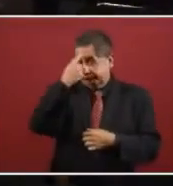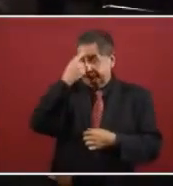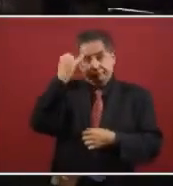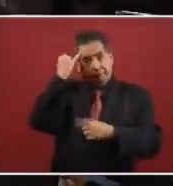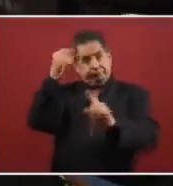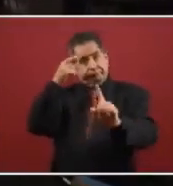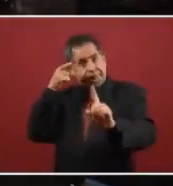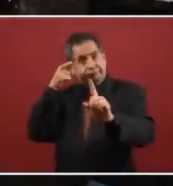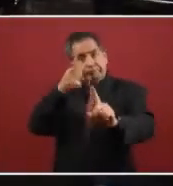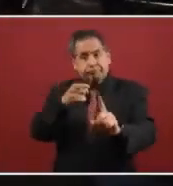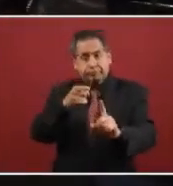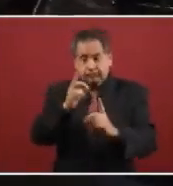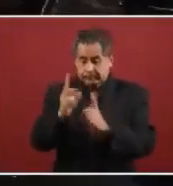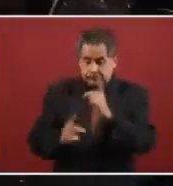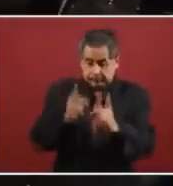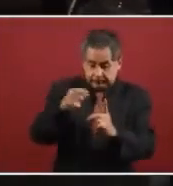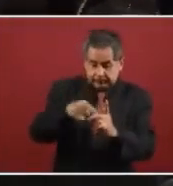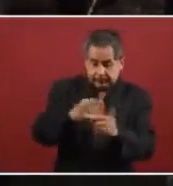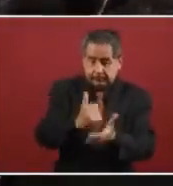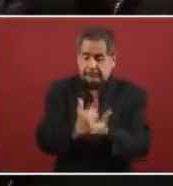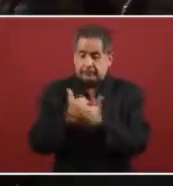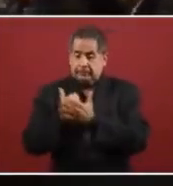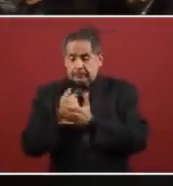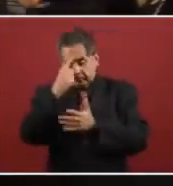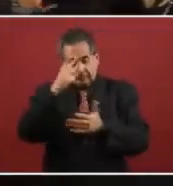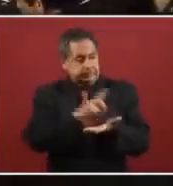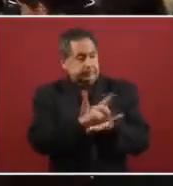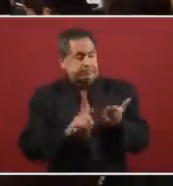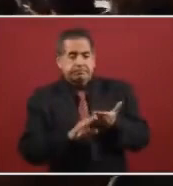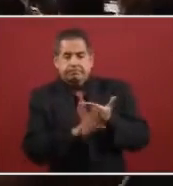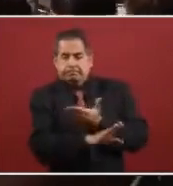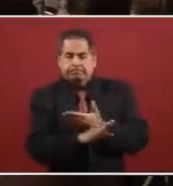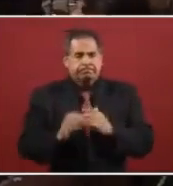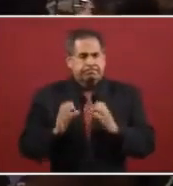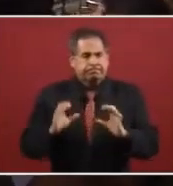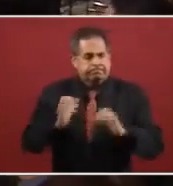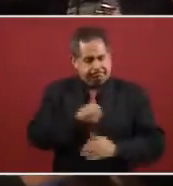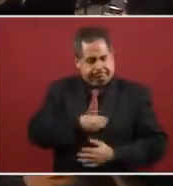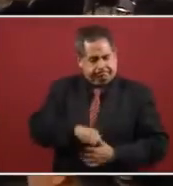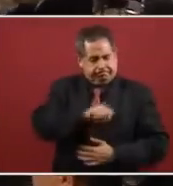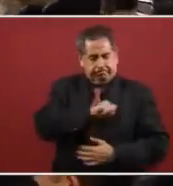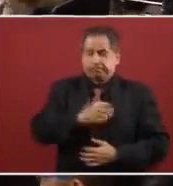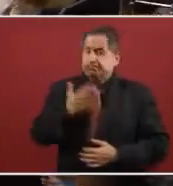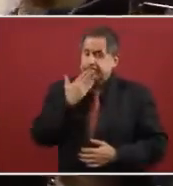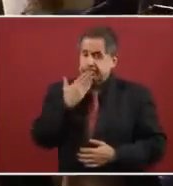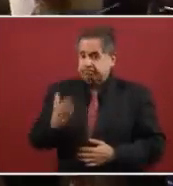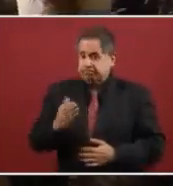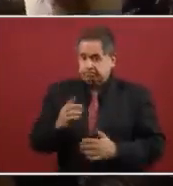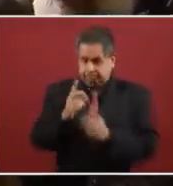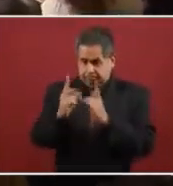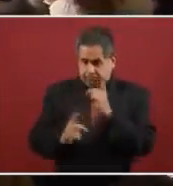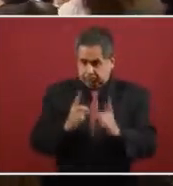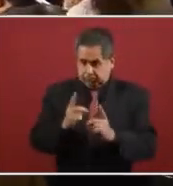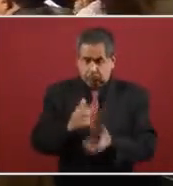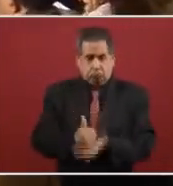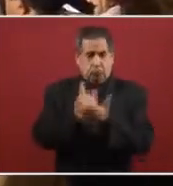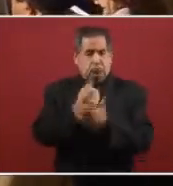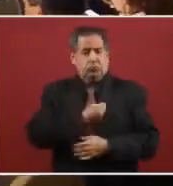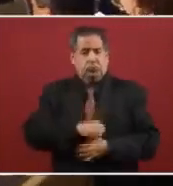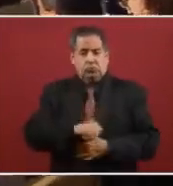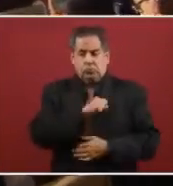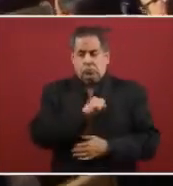conceiving that sports is like a medicine, like a preventative medicine that we all need to do